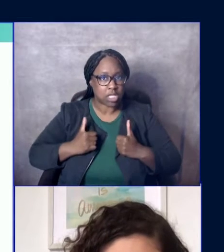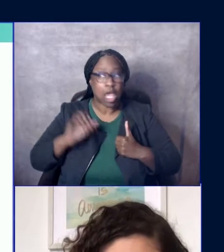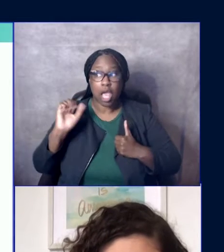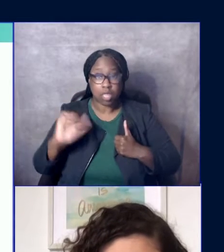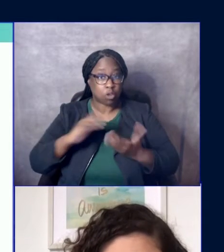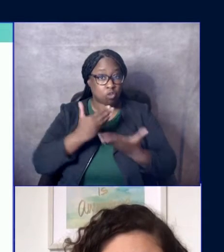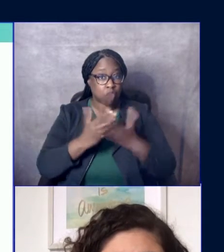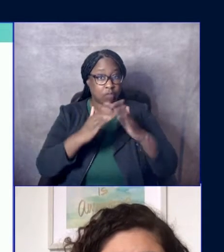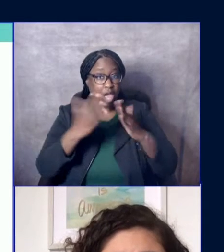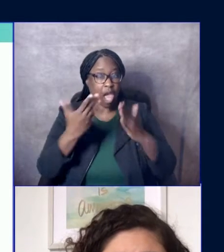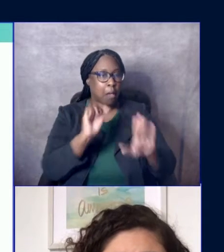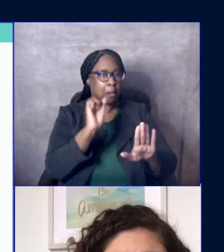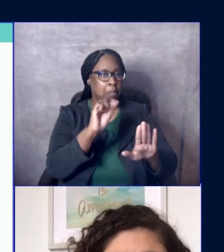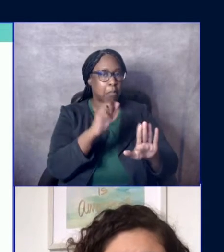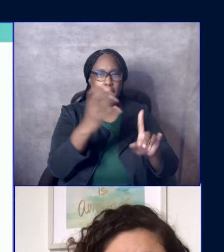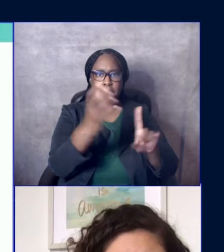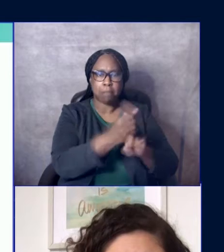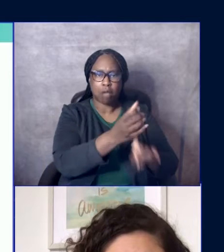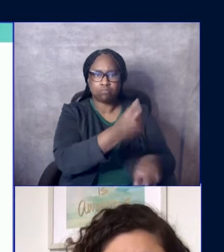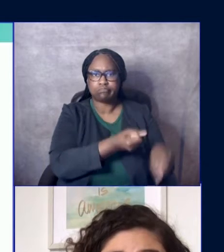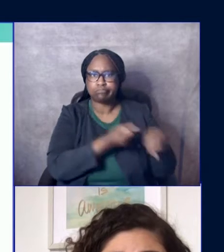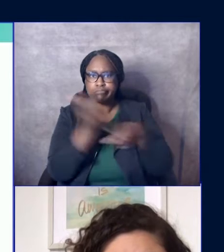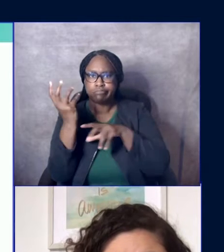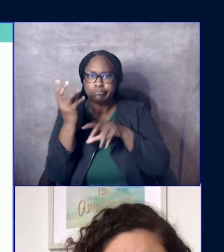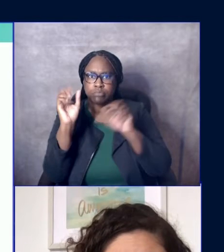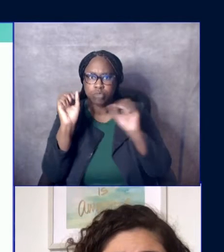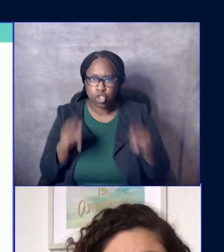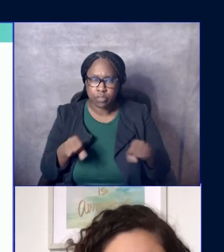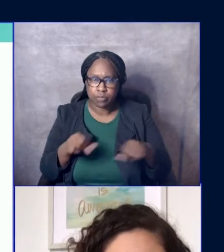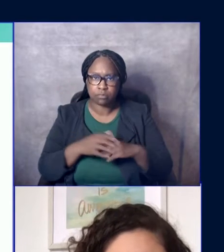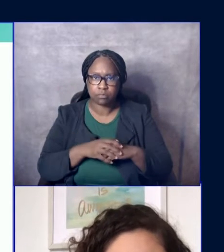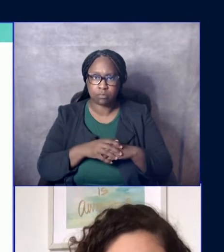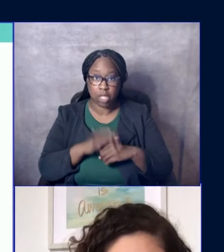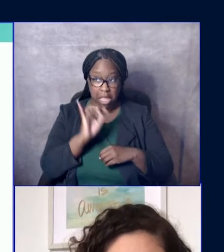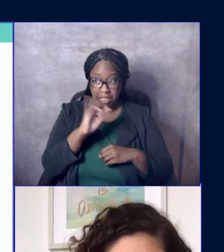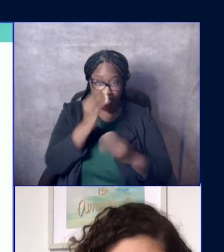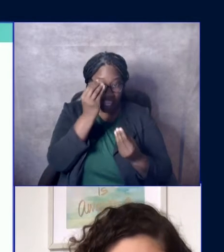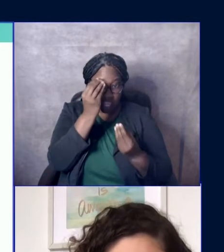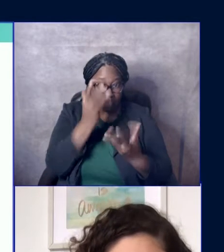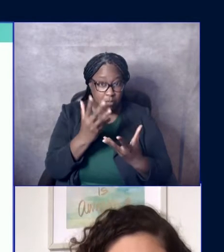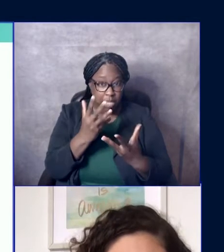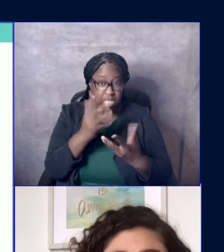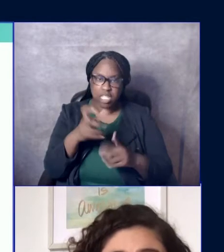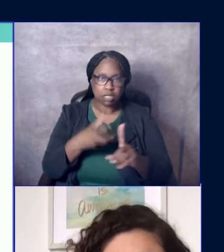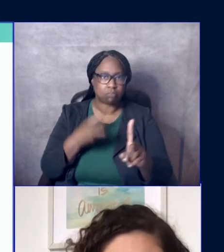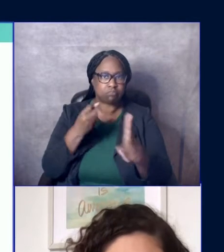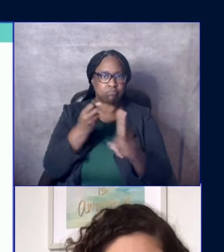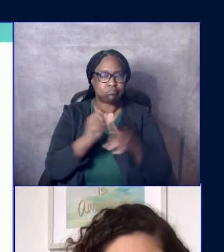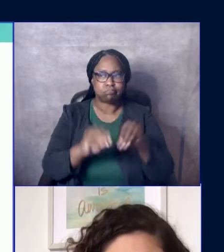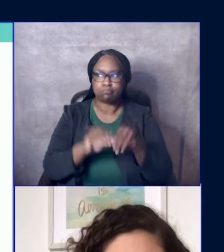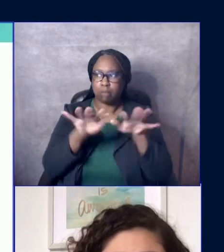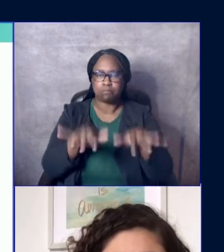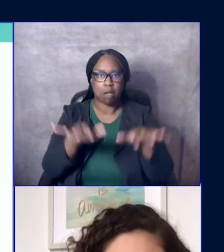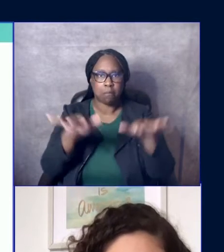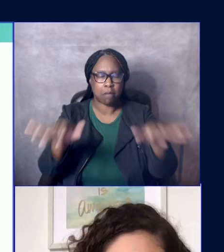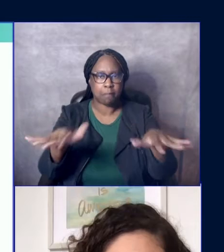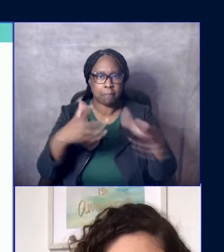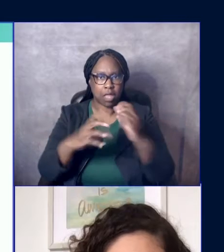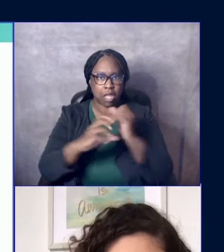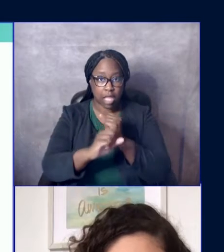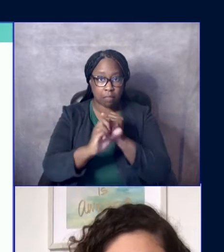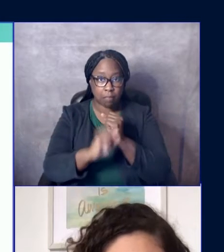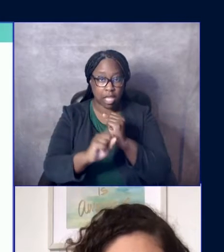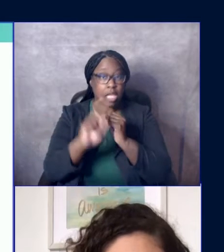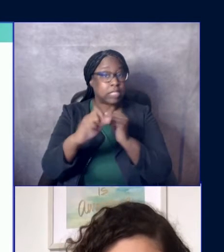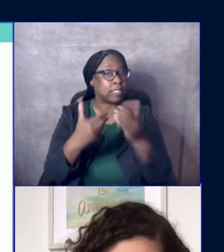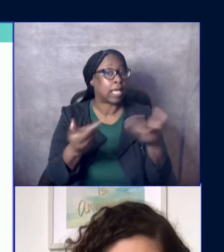us. We knew that that information needed to create a big moment in the campaign, and it needed to happen before Chief Justice